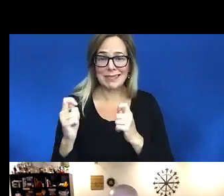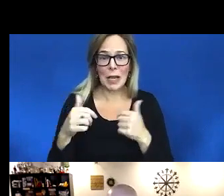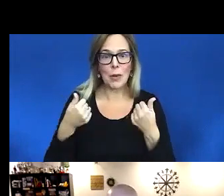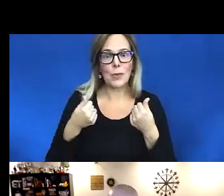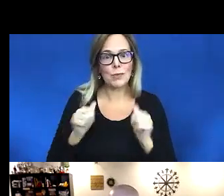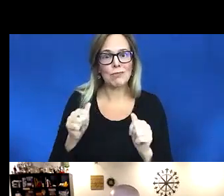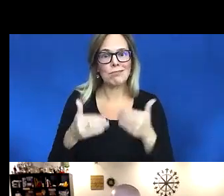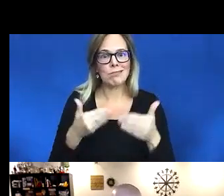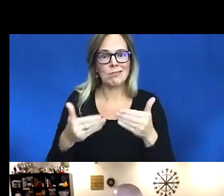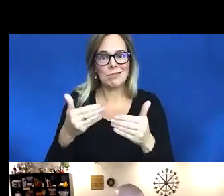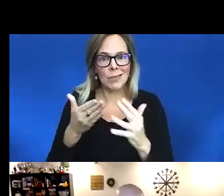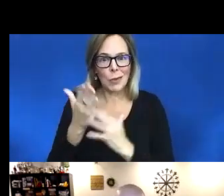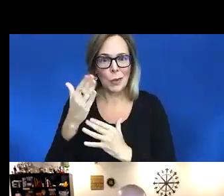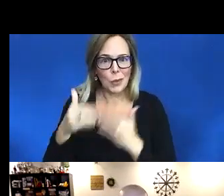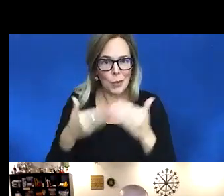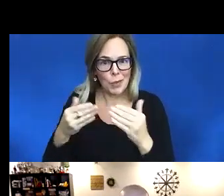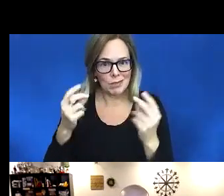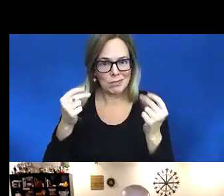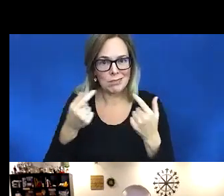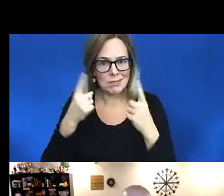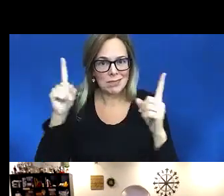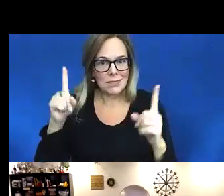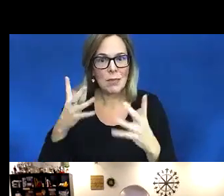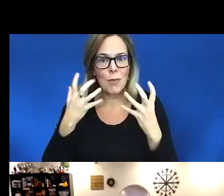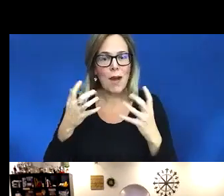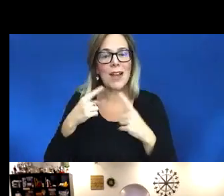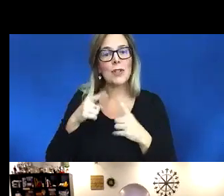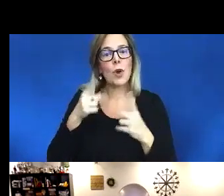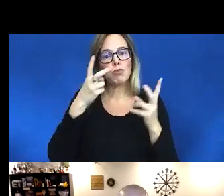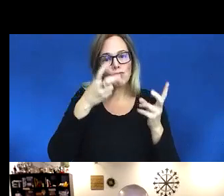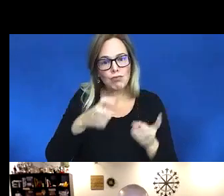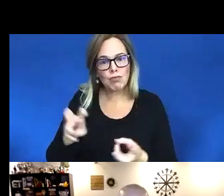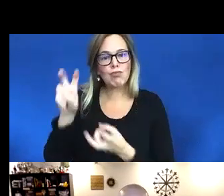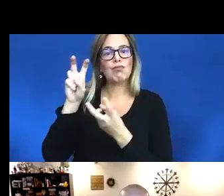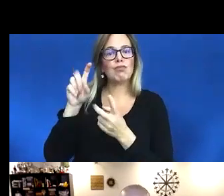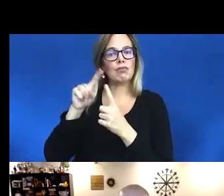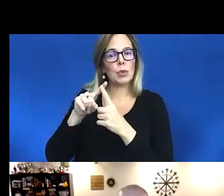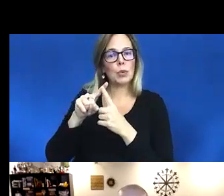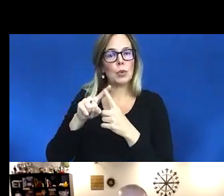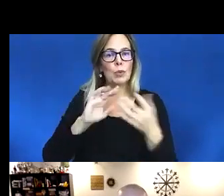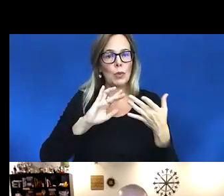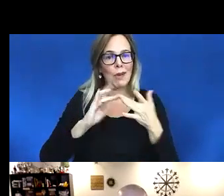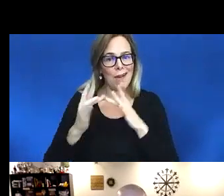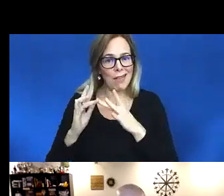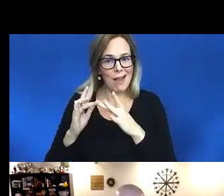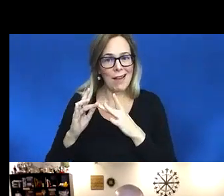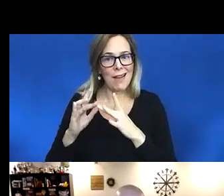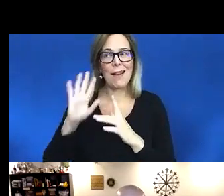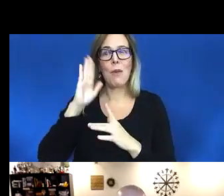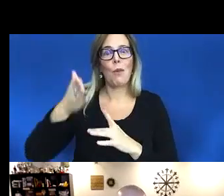process as efficiently as possible. So we're going to be doing this migration to Exchange Online over about the next 5